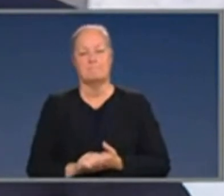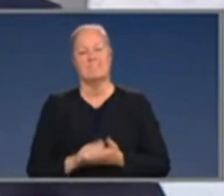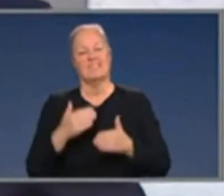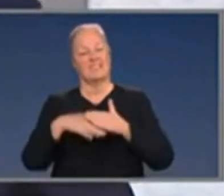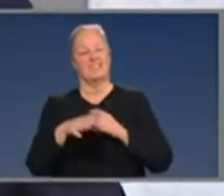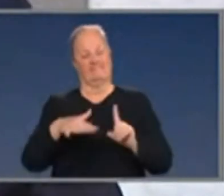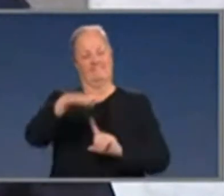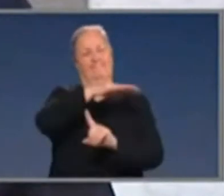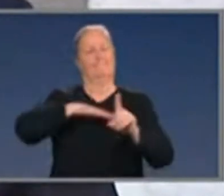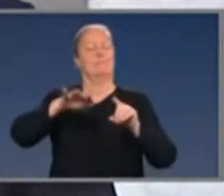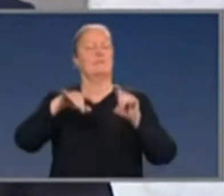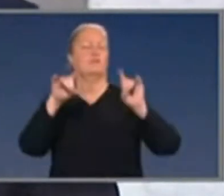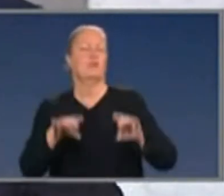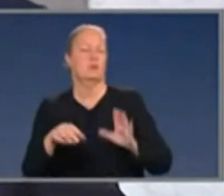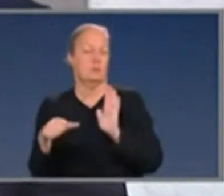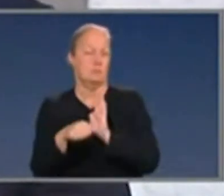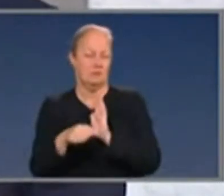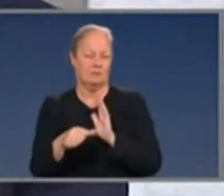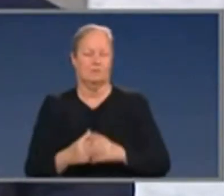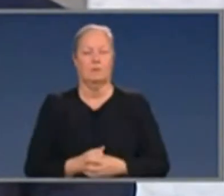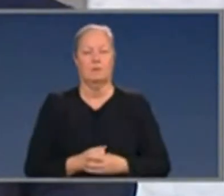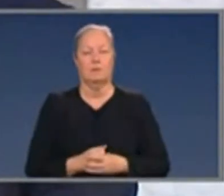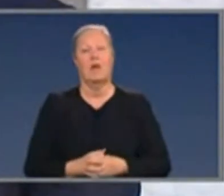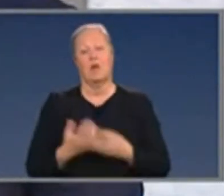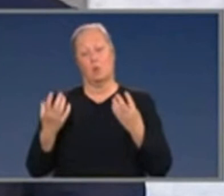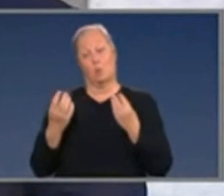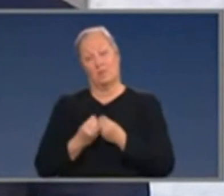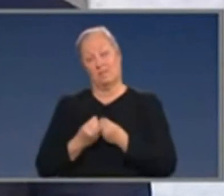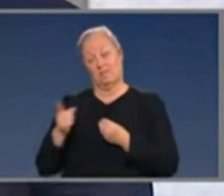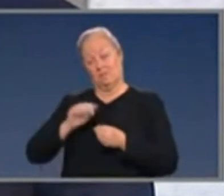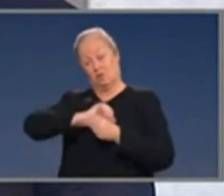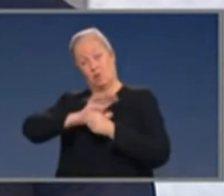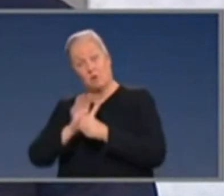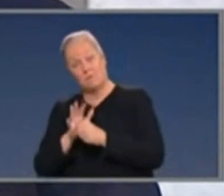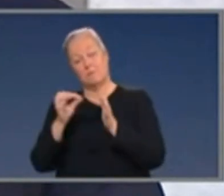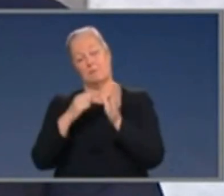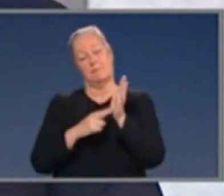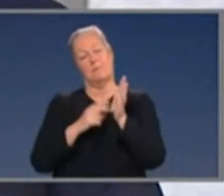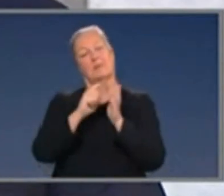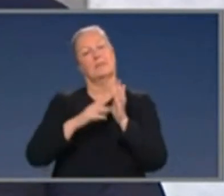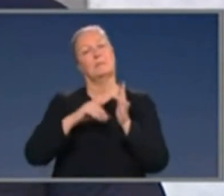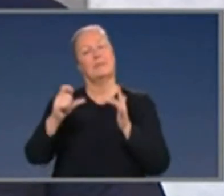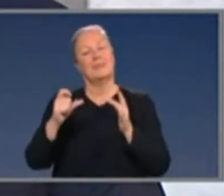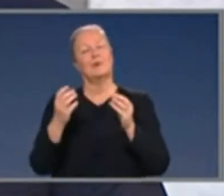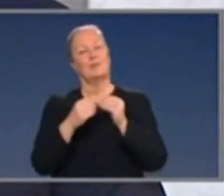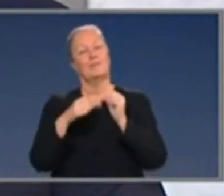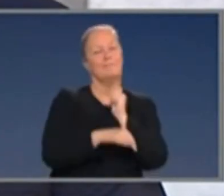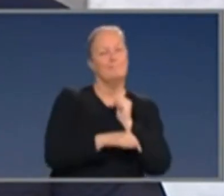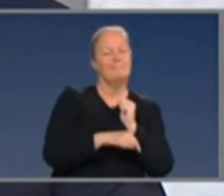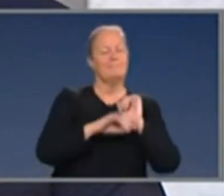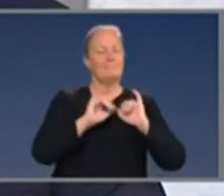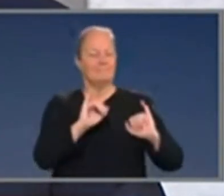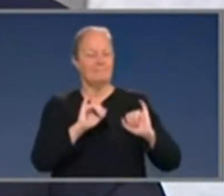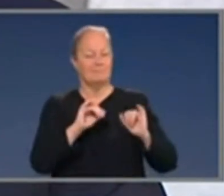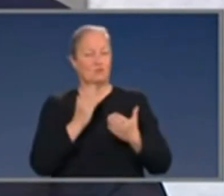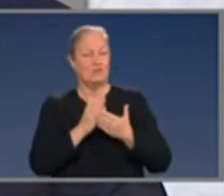economy. And clearly, the impact of the pandemic, which has produced the COVID recession, is having a negative impact